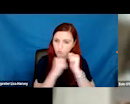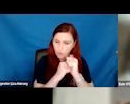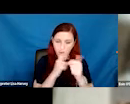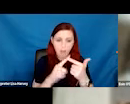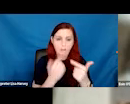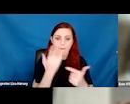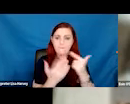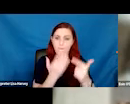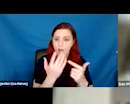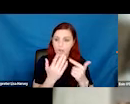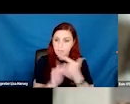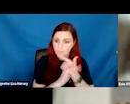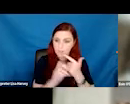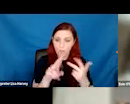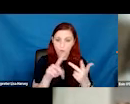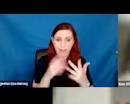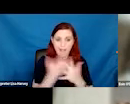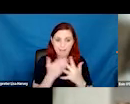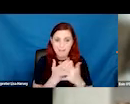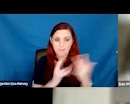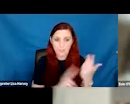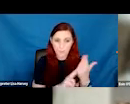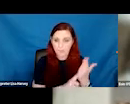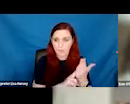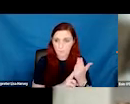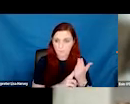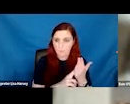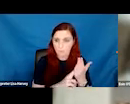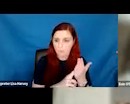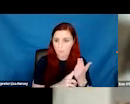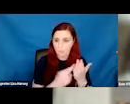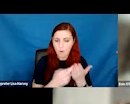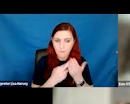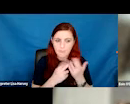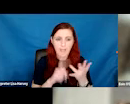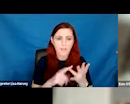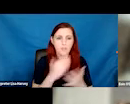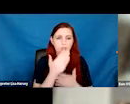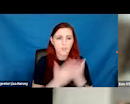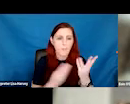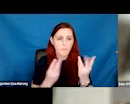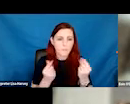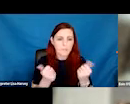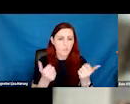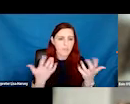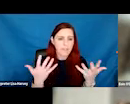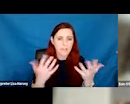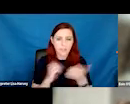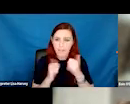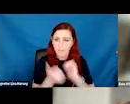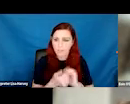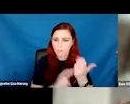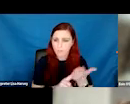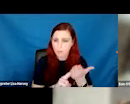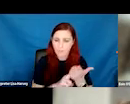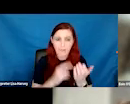access and use requirement, but it's only the works. And certain material changes of use, moving the building from one use